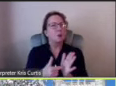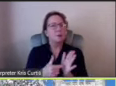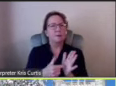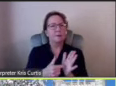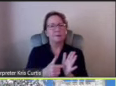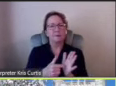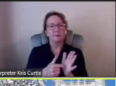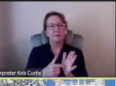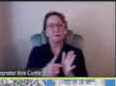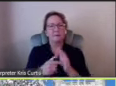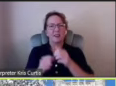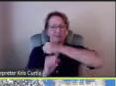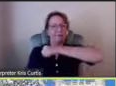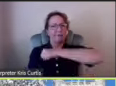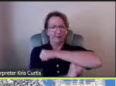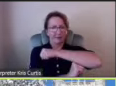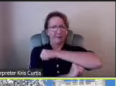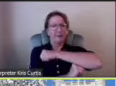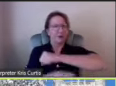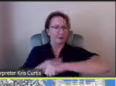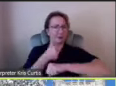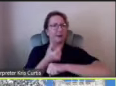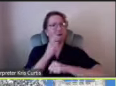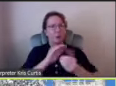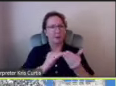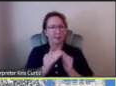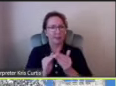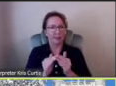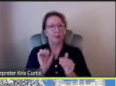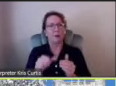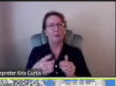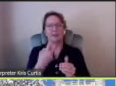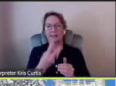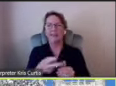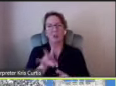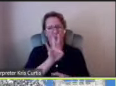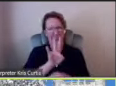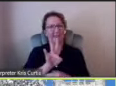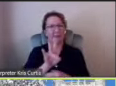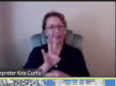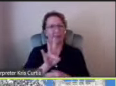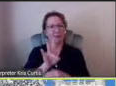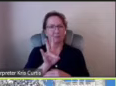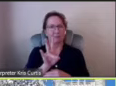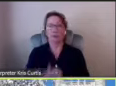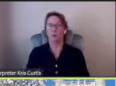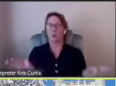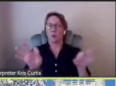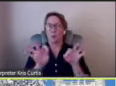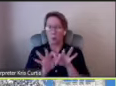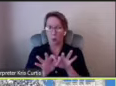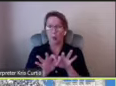the framework we co-developed with cities. And here you can see the 7 essential provisioning systems: energy, buildings,